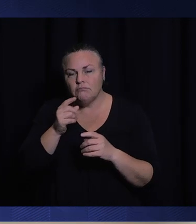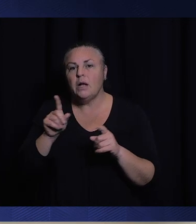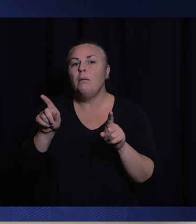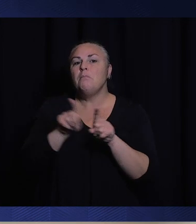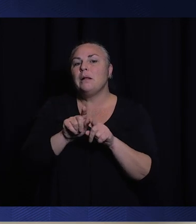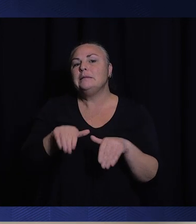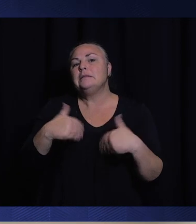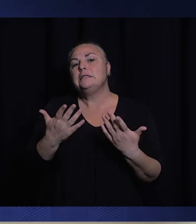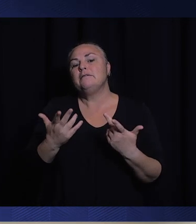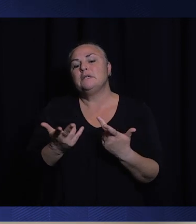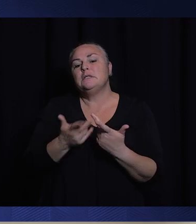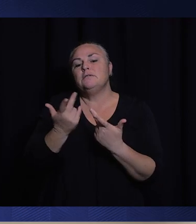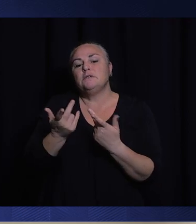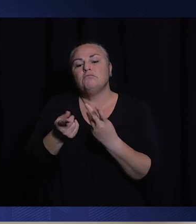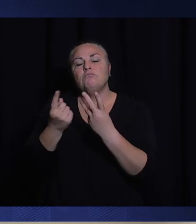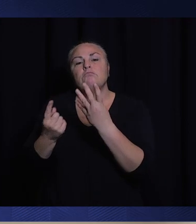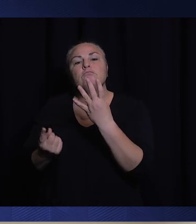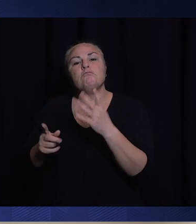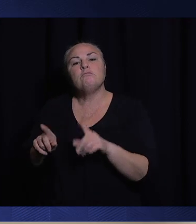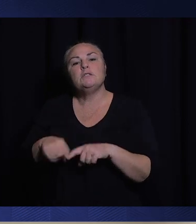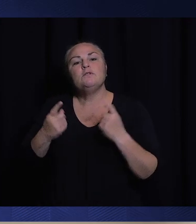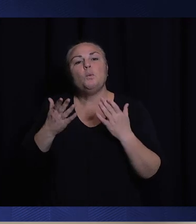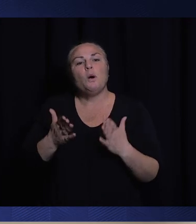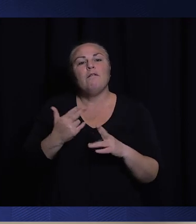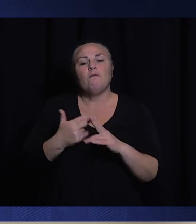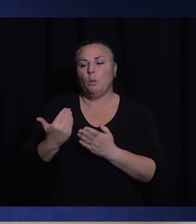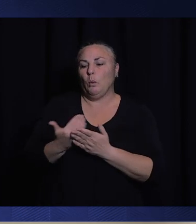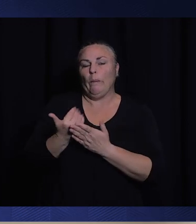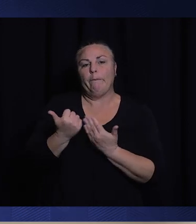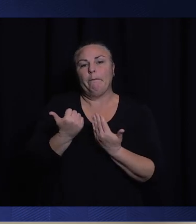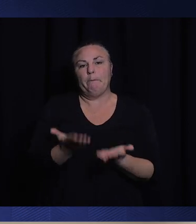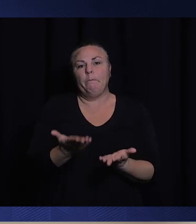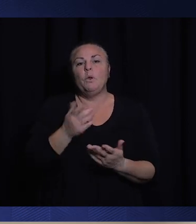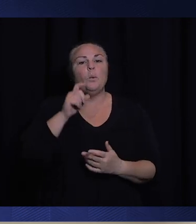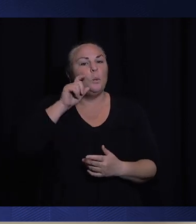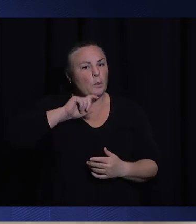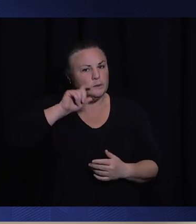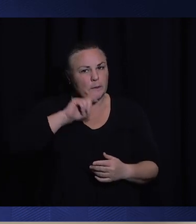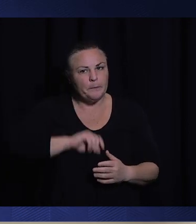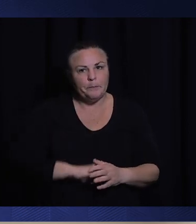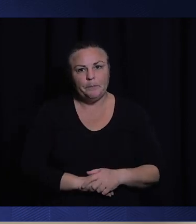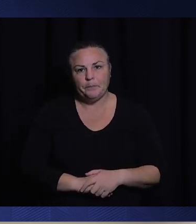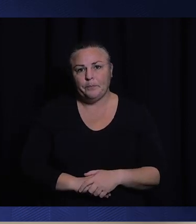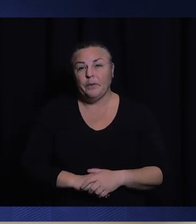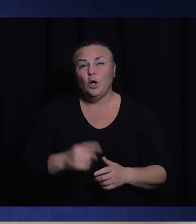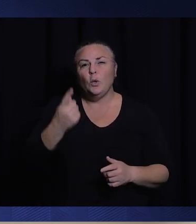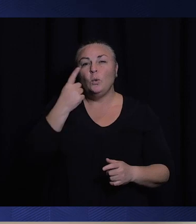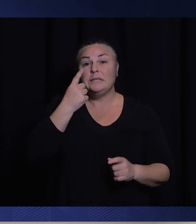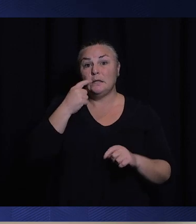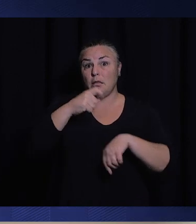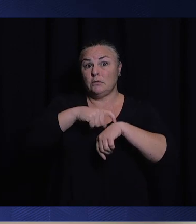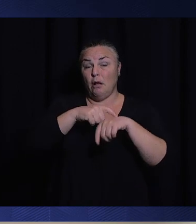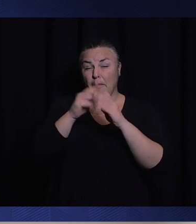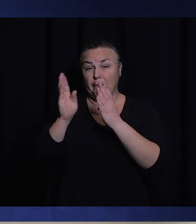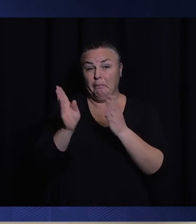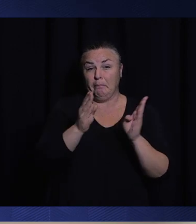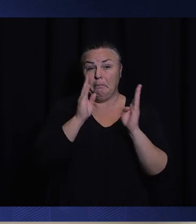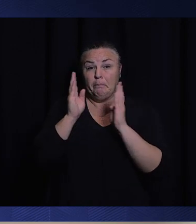control, prevention of saltwater intrusion, and of course, habitat to support greater biodiversity.